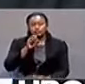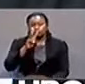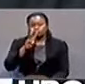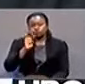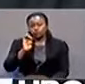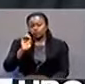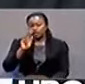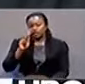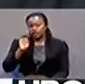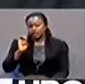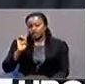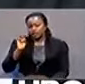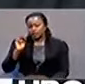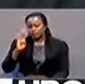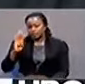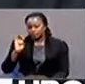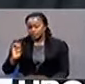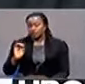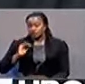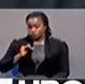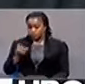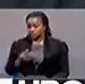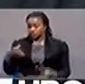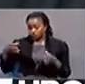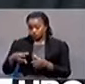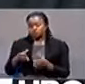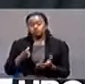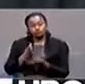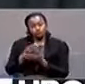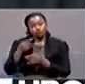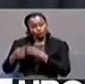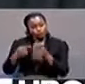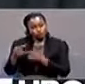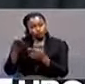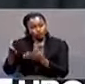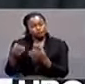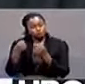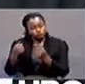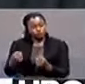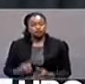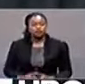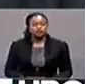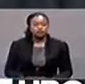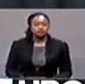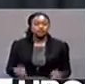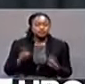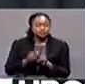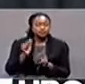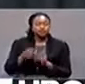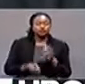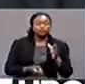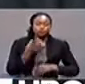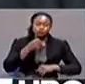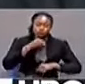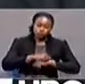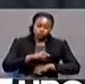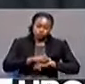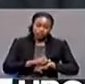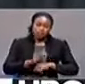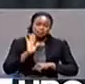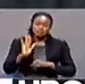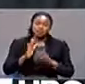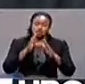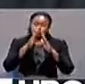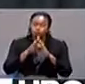Group is something that he has left standing. He also started a school in his